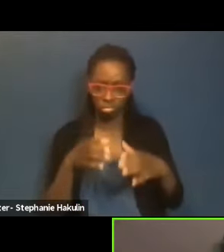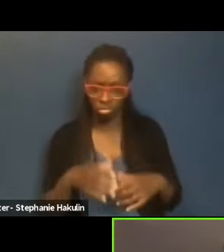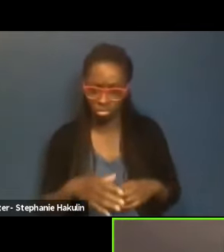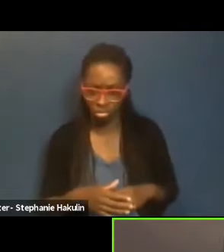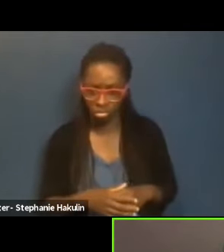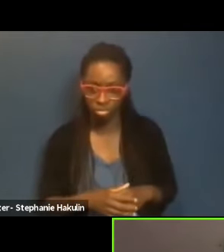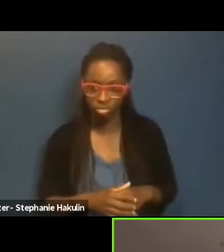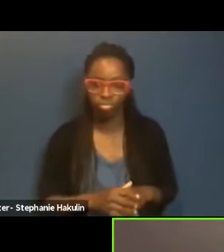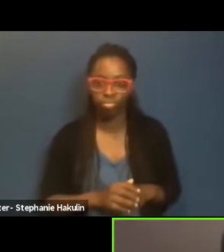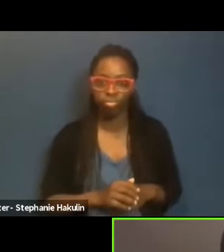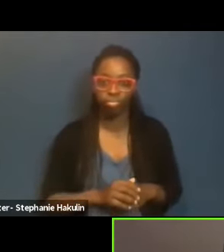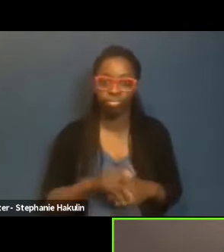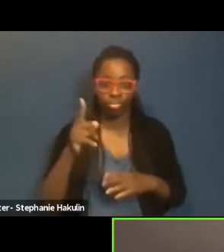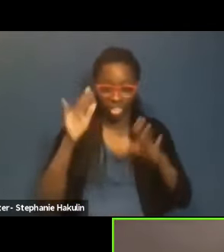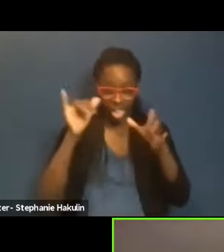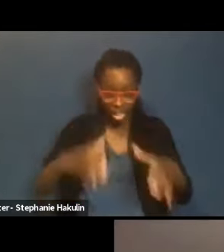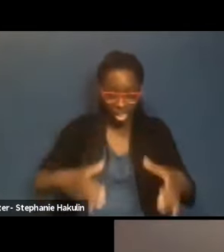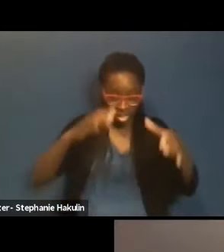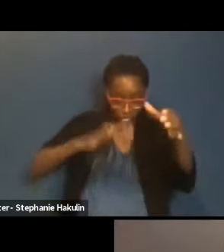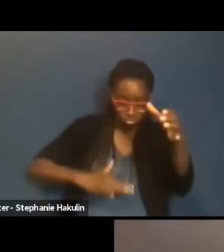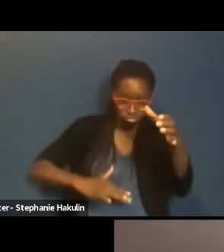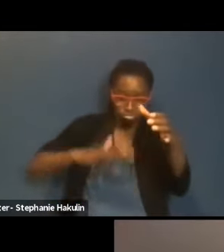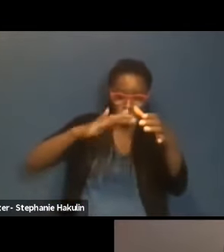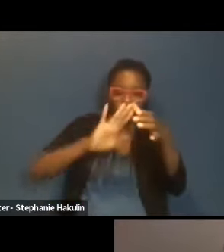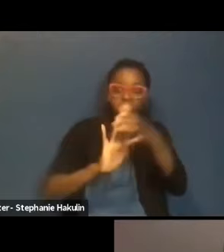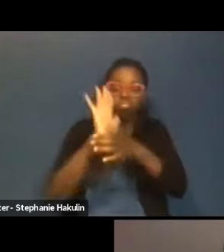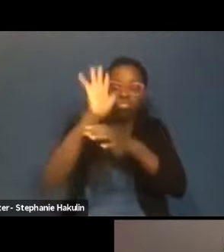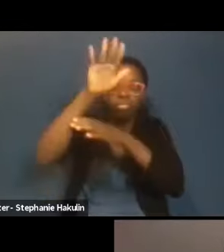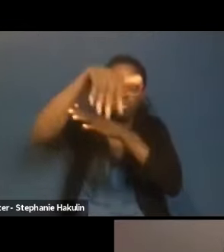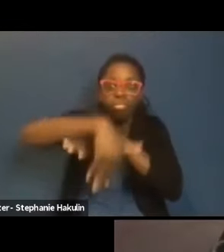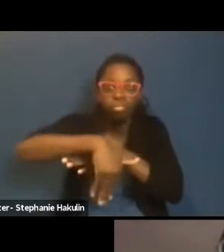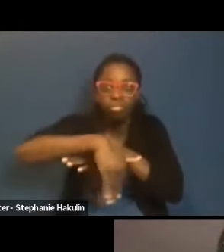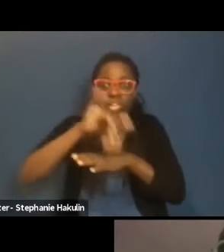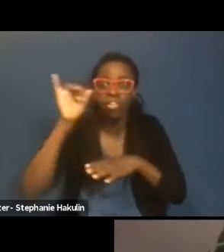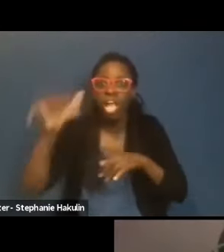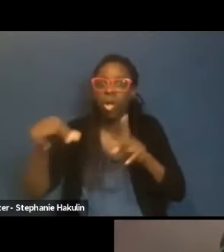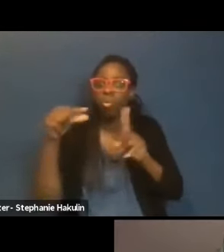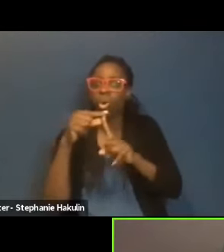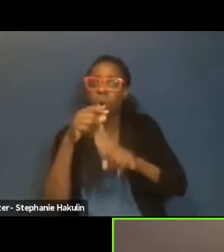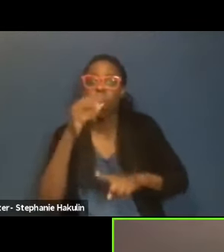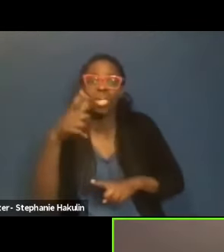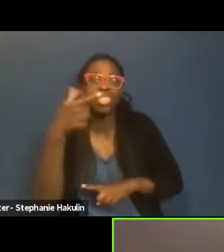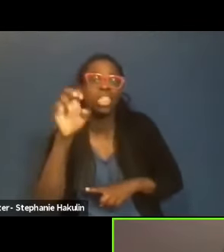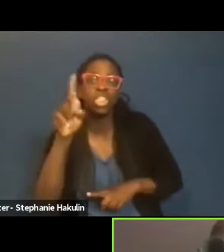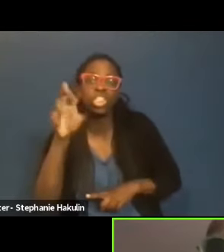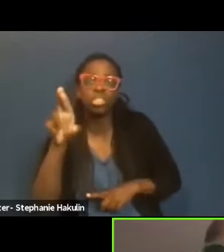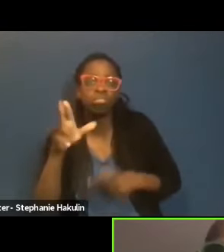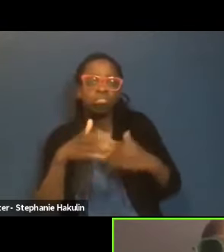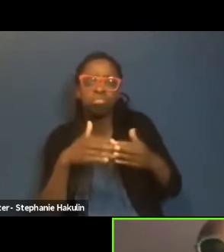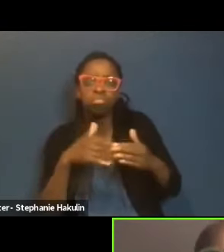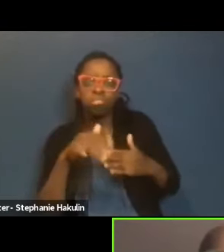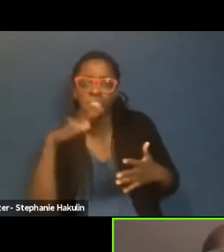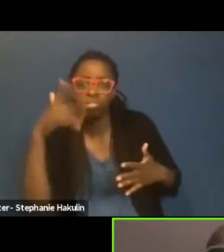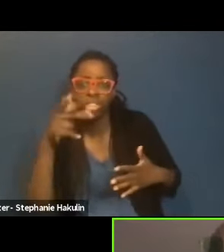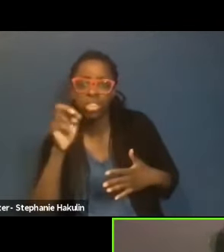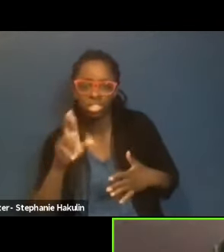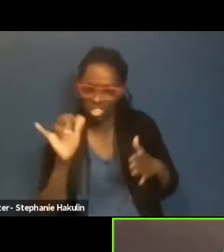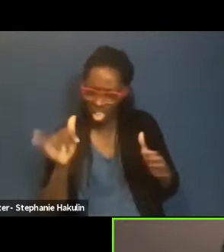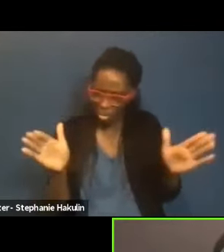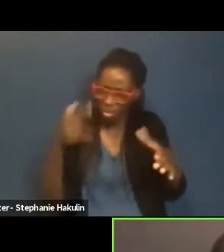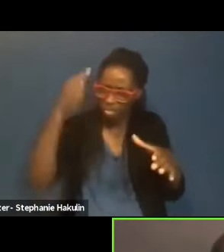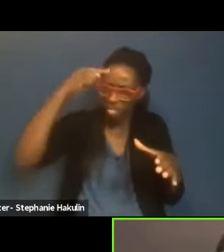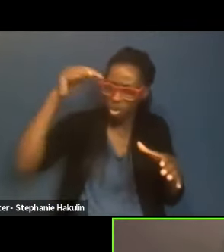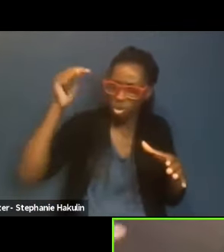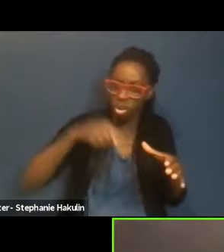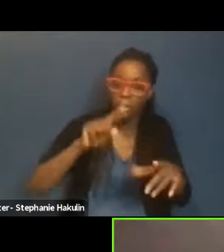whether it's words or gender. You know what I mean? Who needs boxes? And yet you use the boxes to